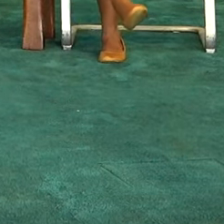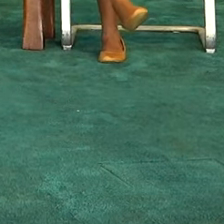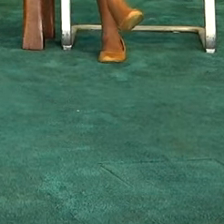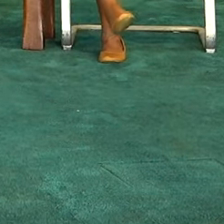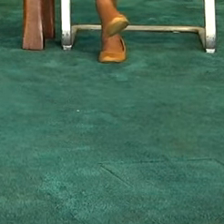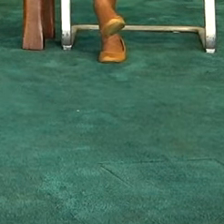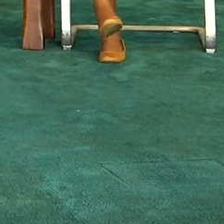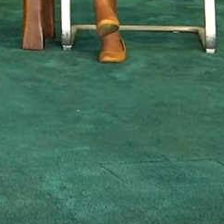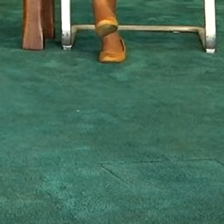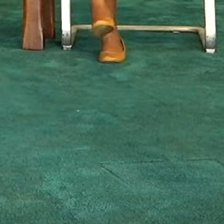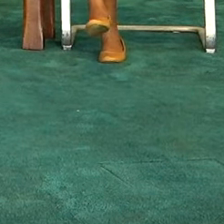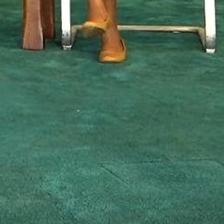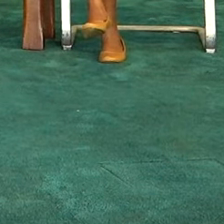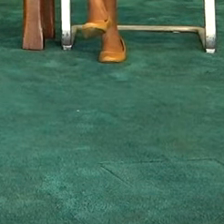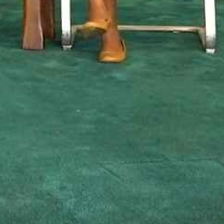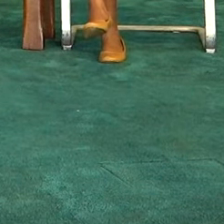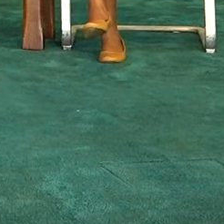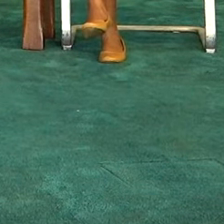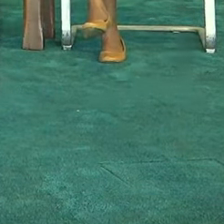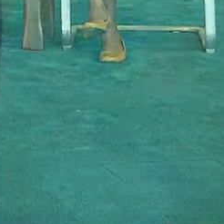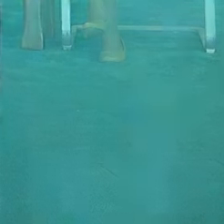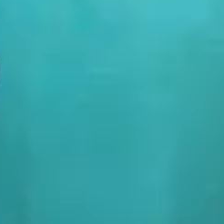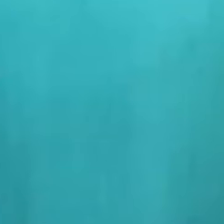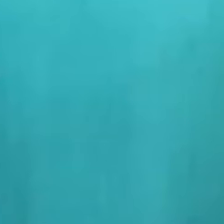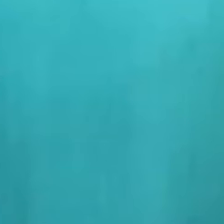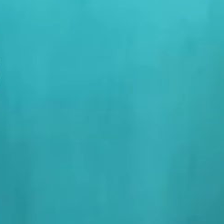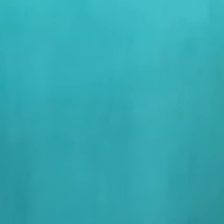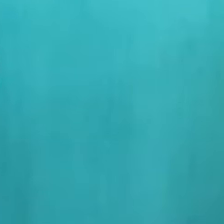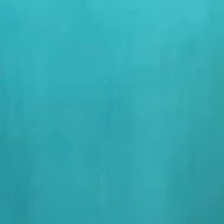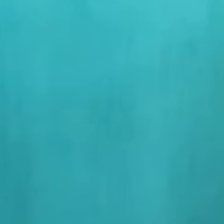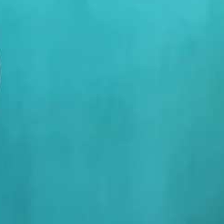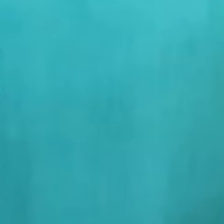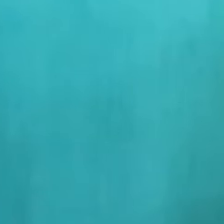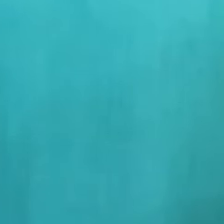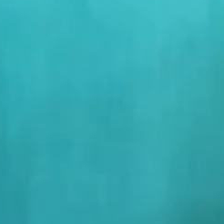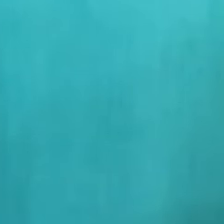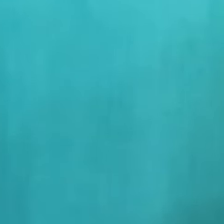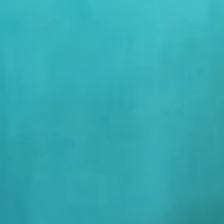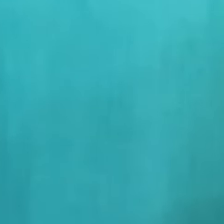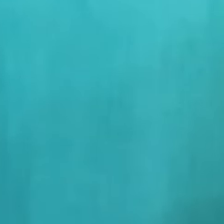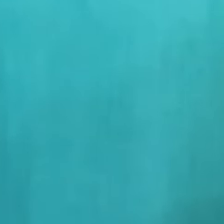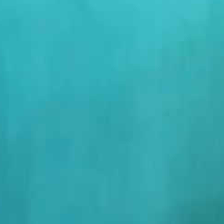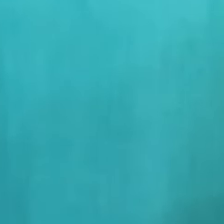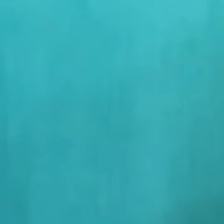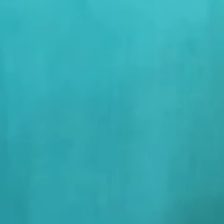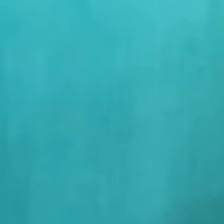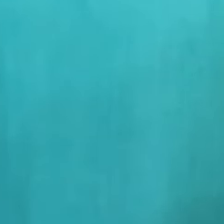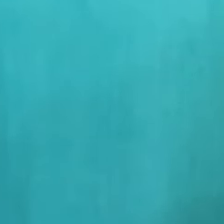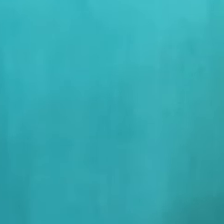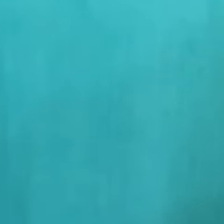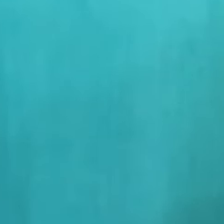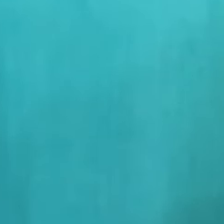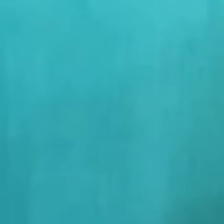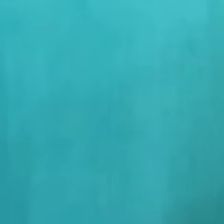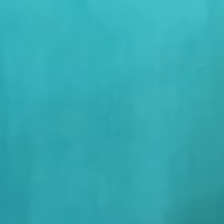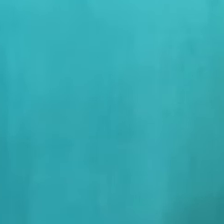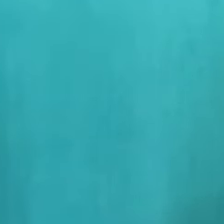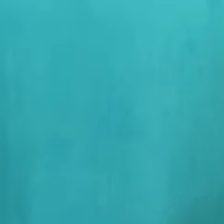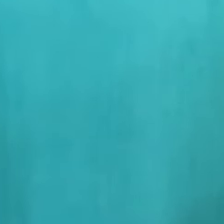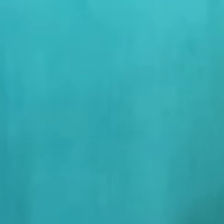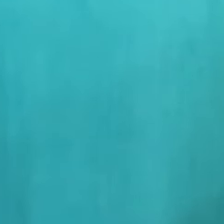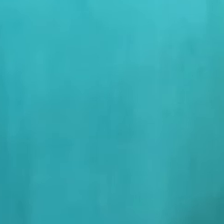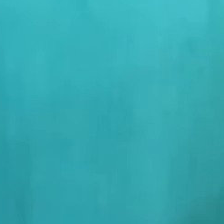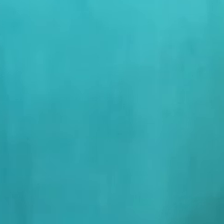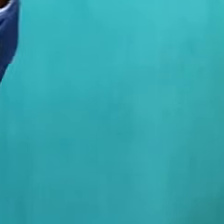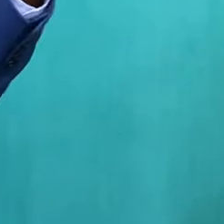with Ben-Hadad, you know. That's why we also see that even though his heart, the Bible says that, you know, his heart was committed to